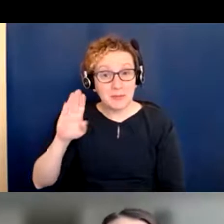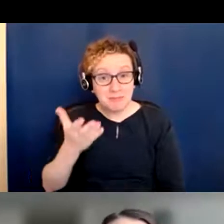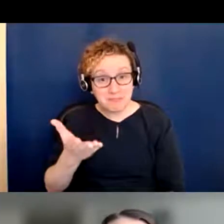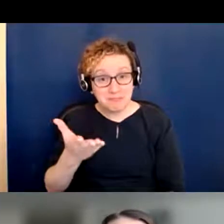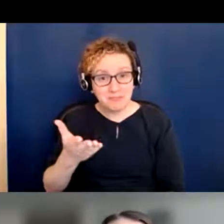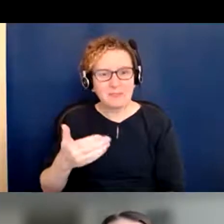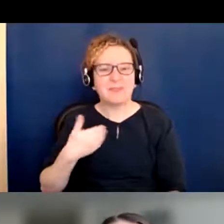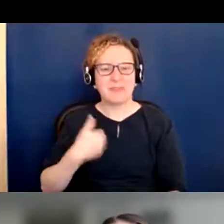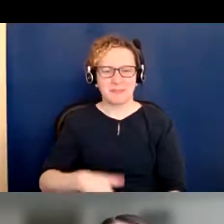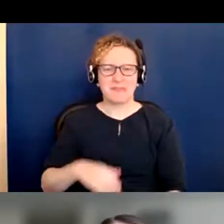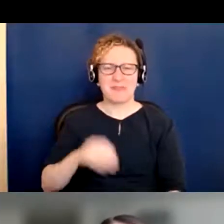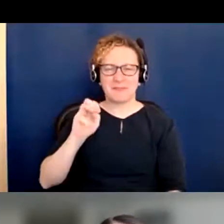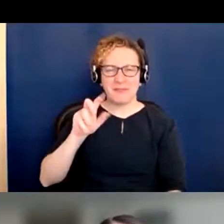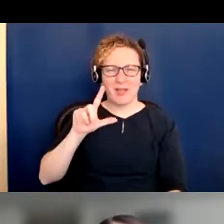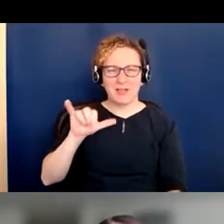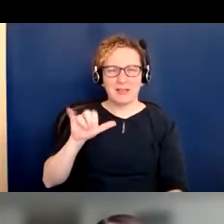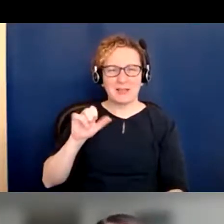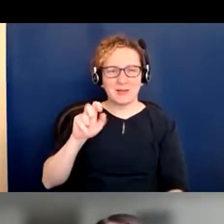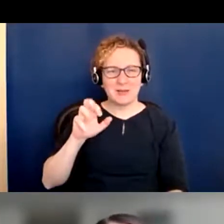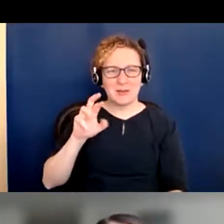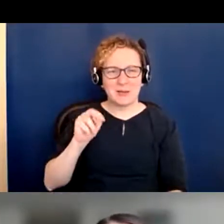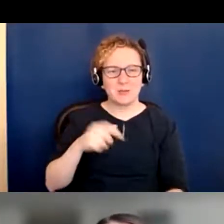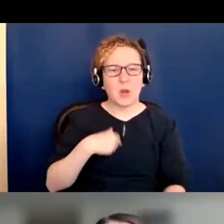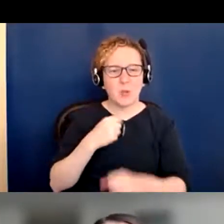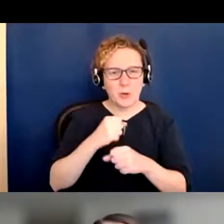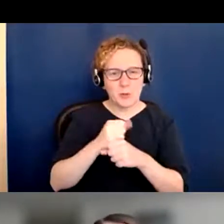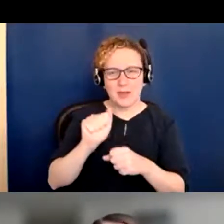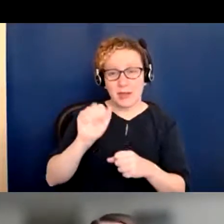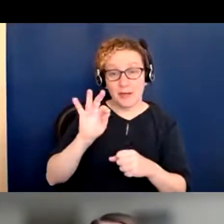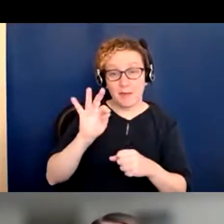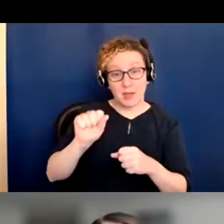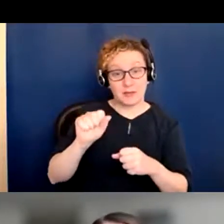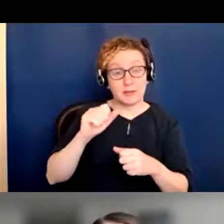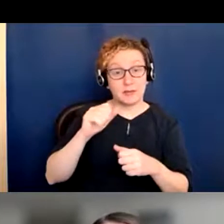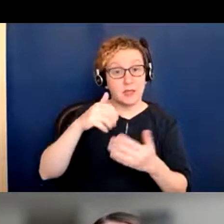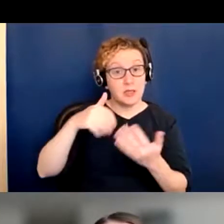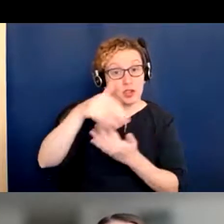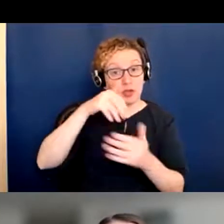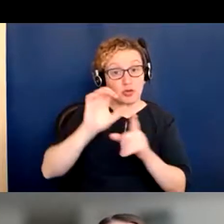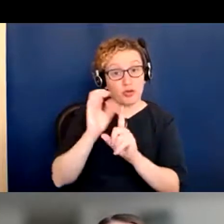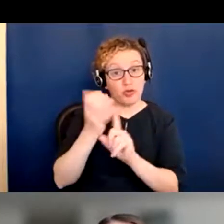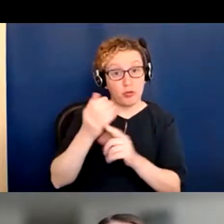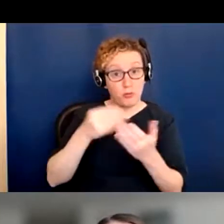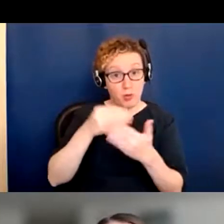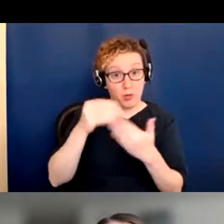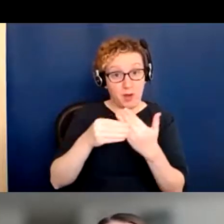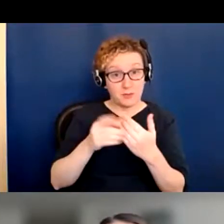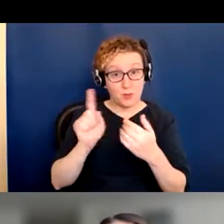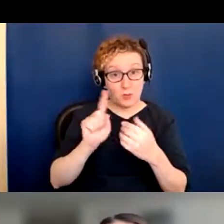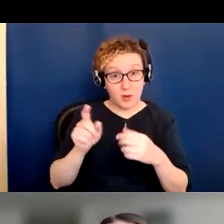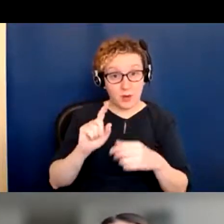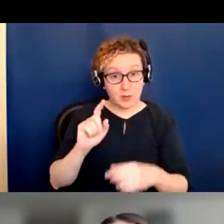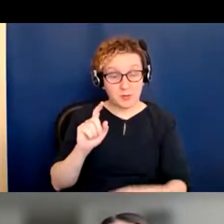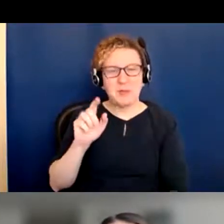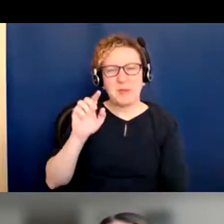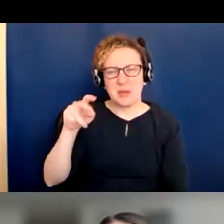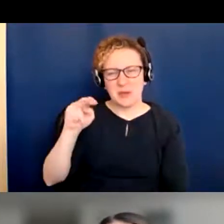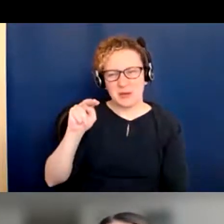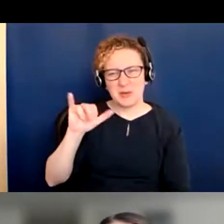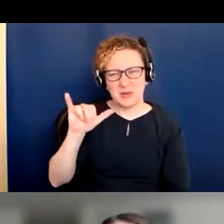Stern, and I work with AFS Intercultural Programs, which is based in New York City, but I am here in